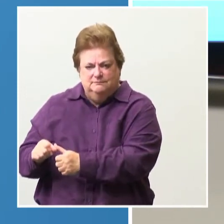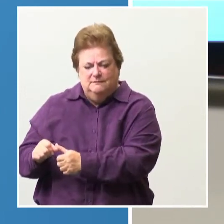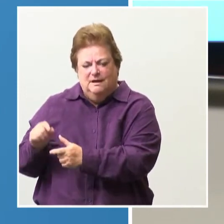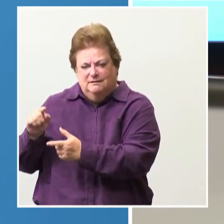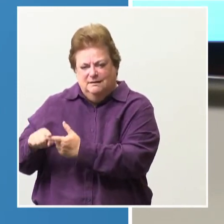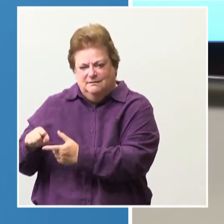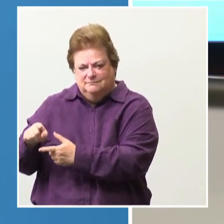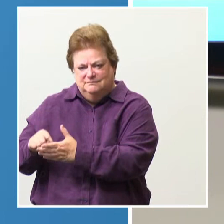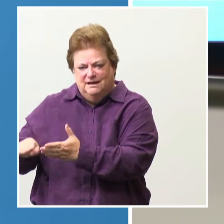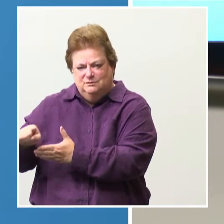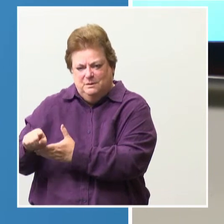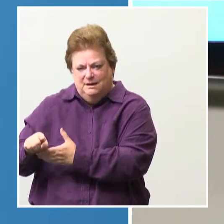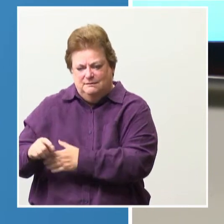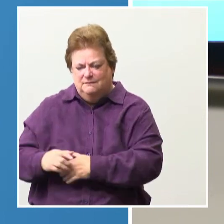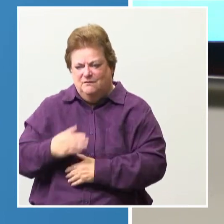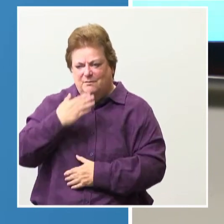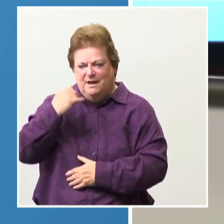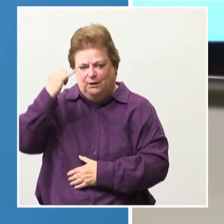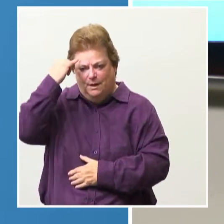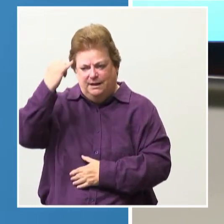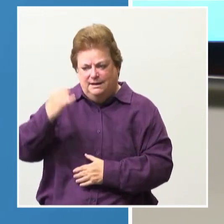week.